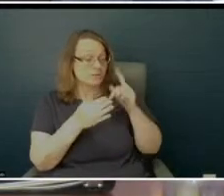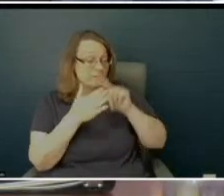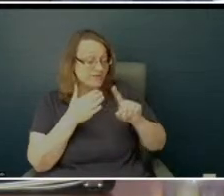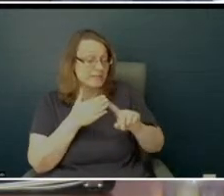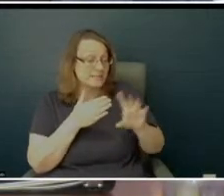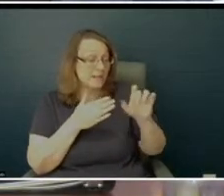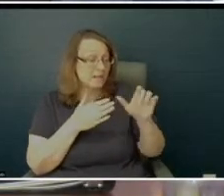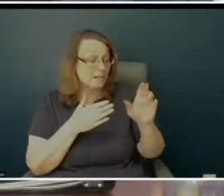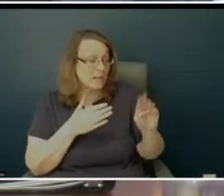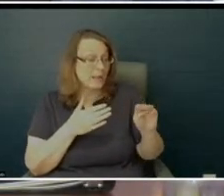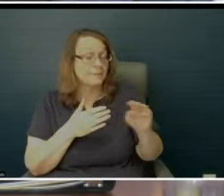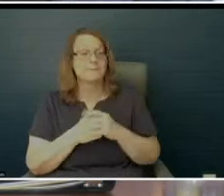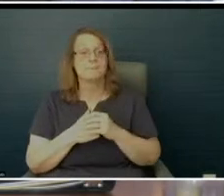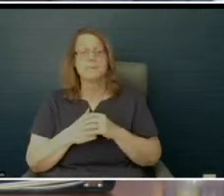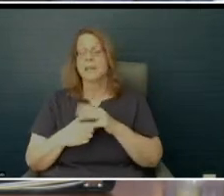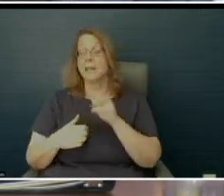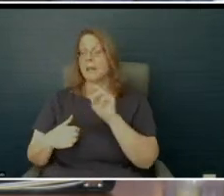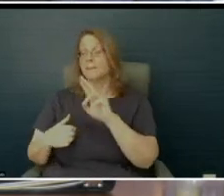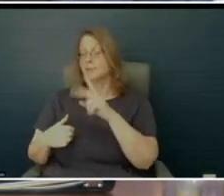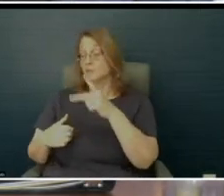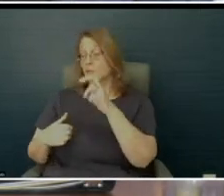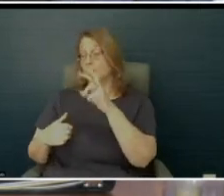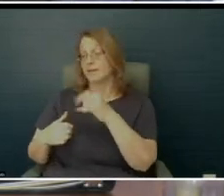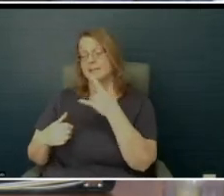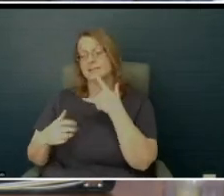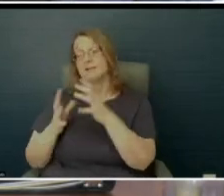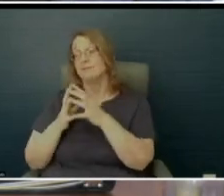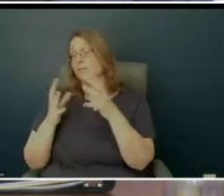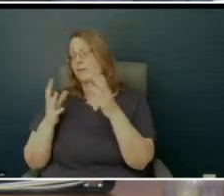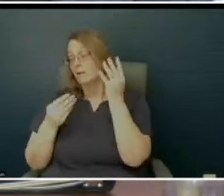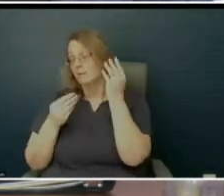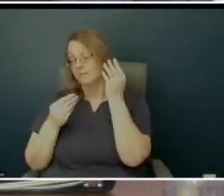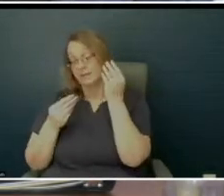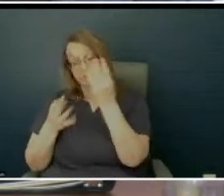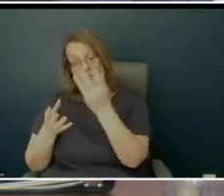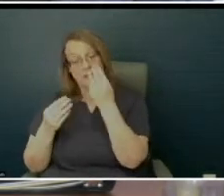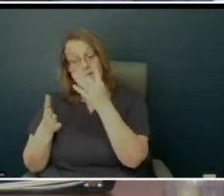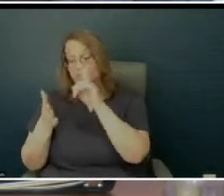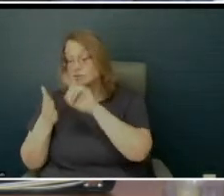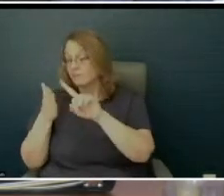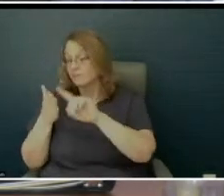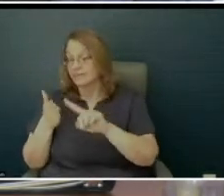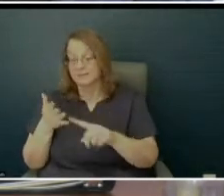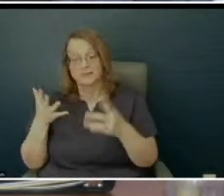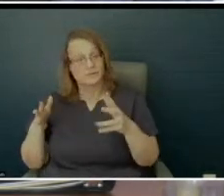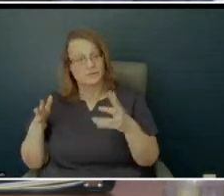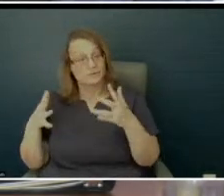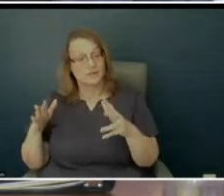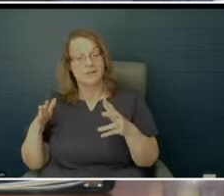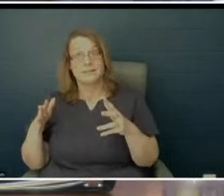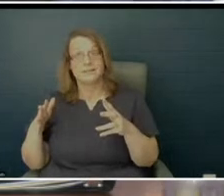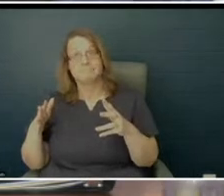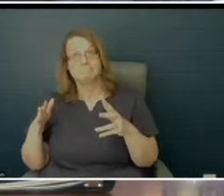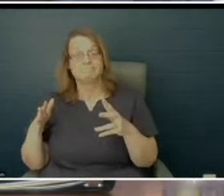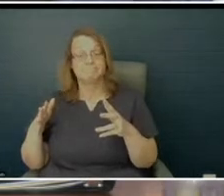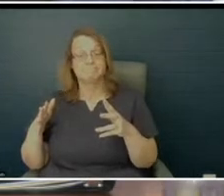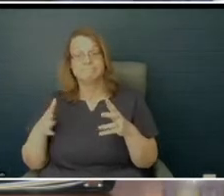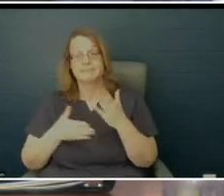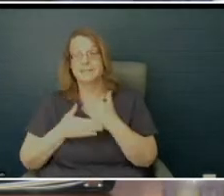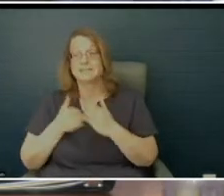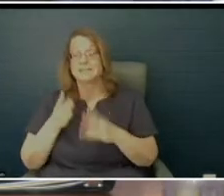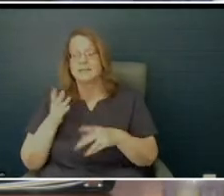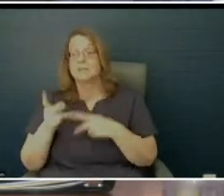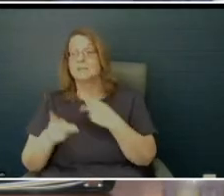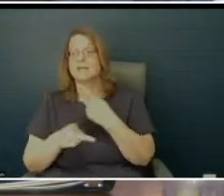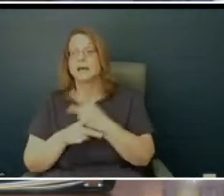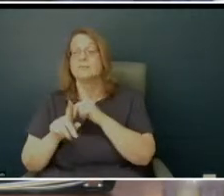had a great deal of information, that investigations had been done, that there was some sort of forensic type report that